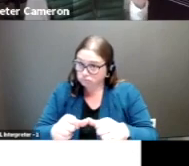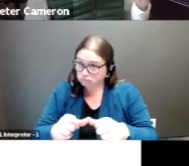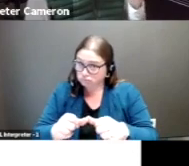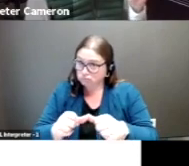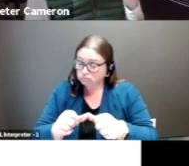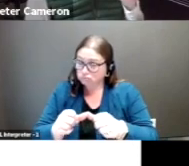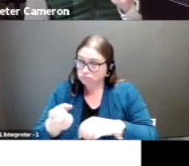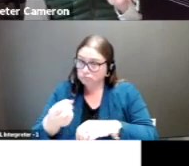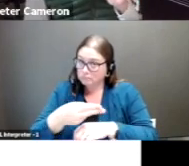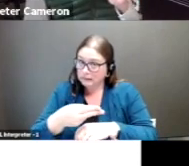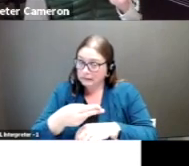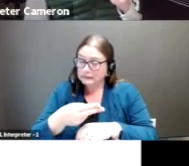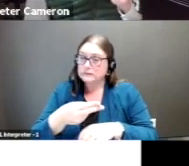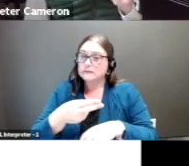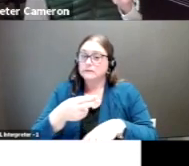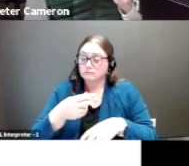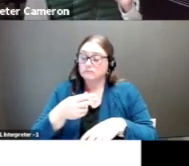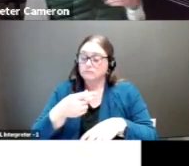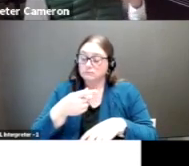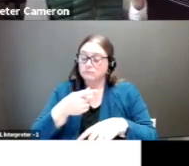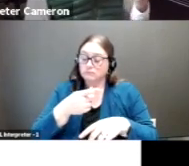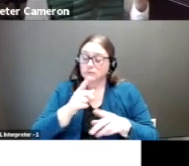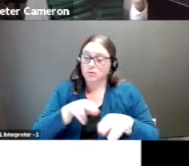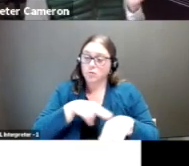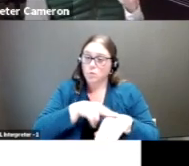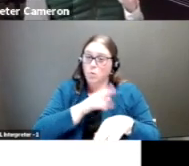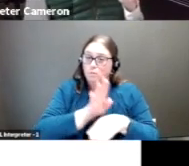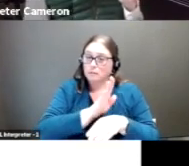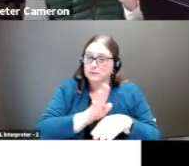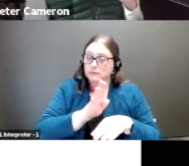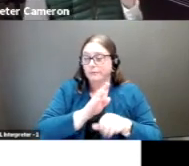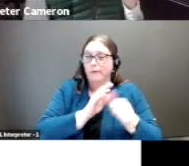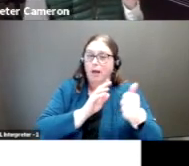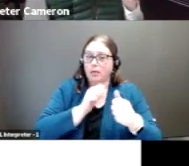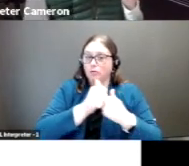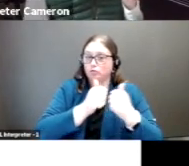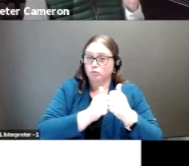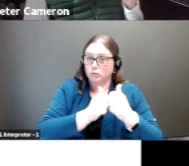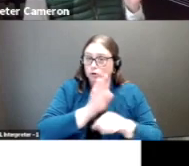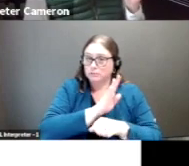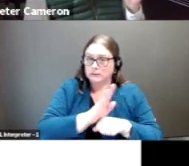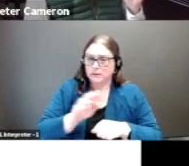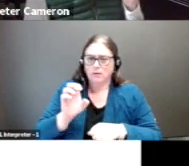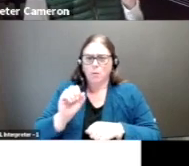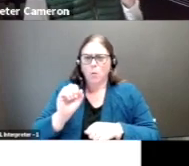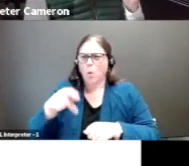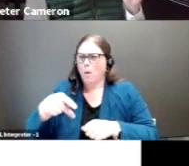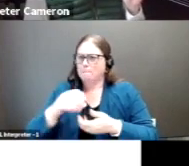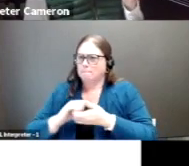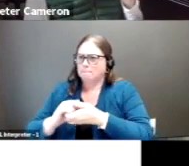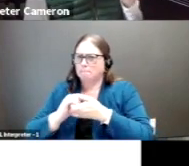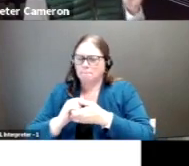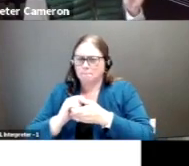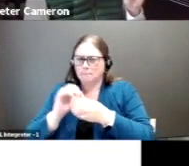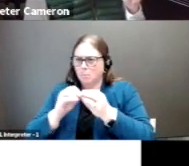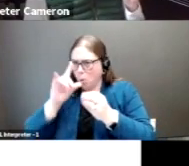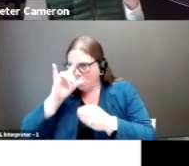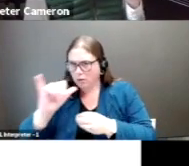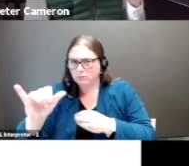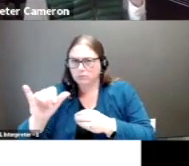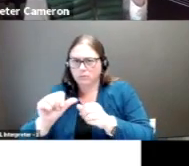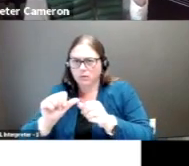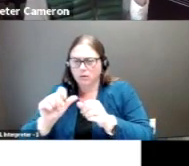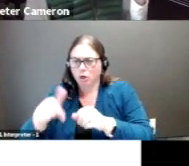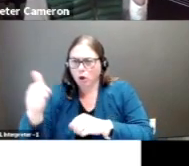business after 1, 5, and 10 years. And again, my argument is that it's because people have a stake. They have a piece of the